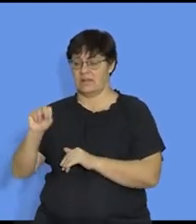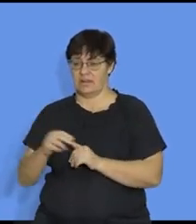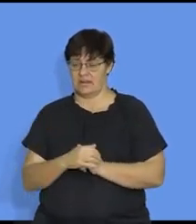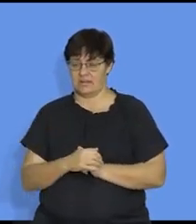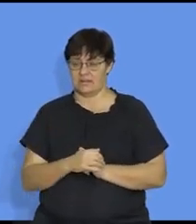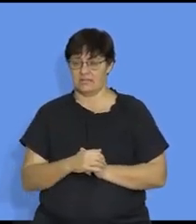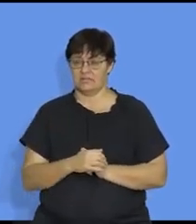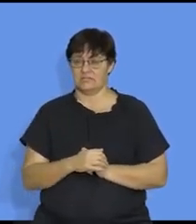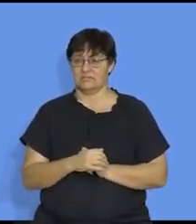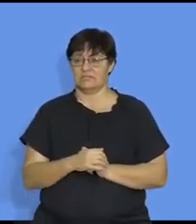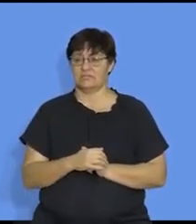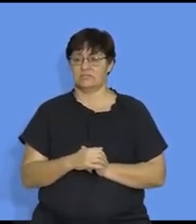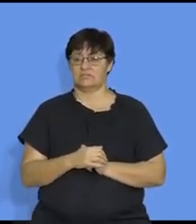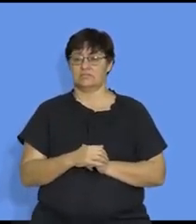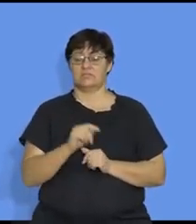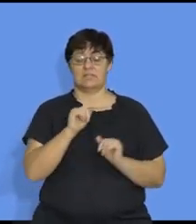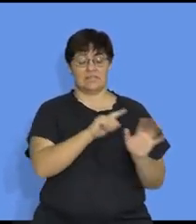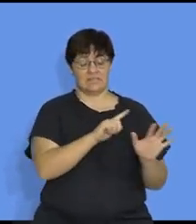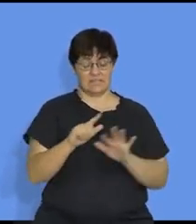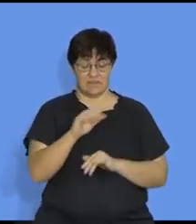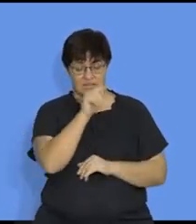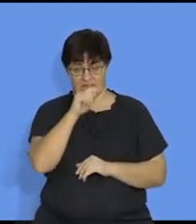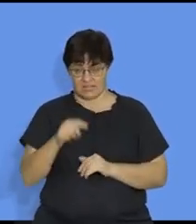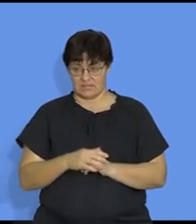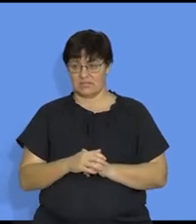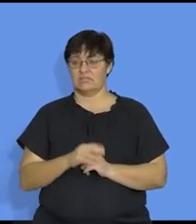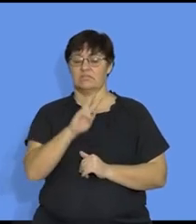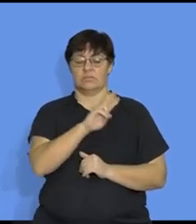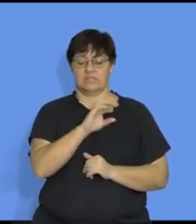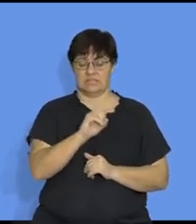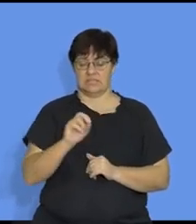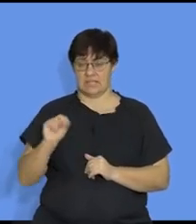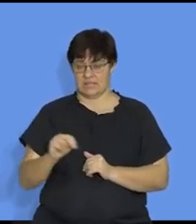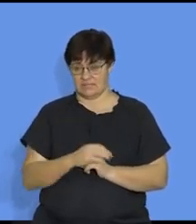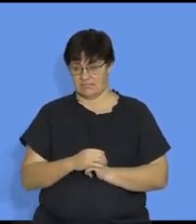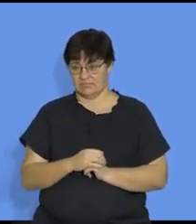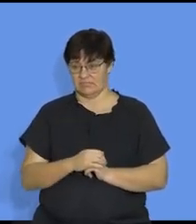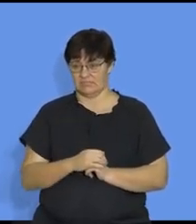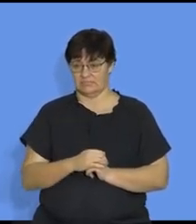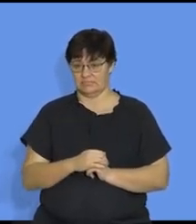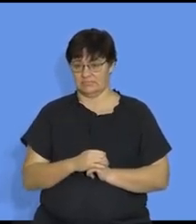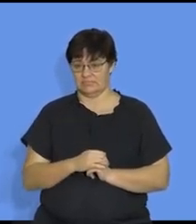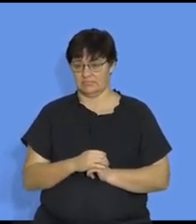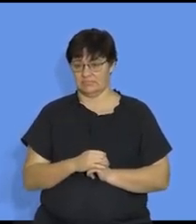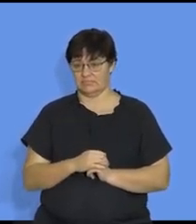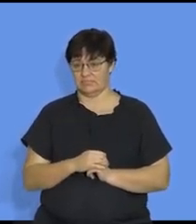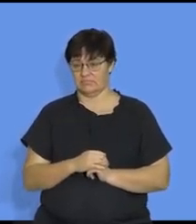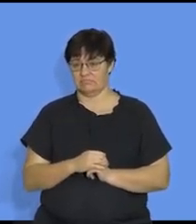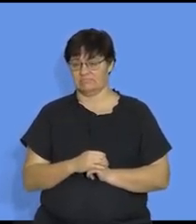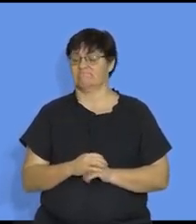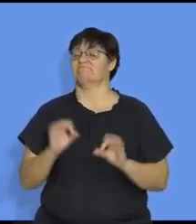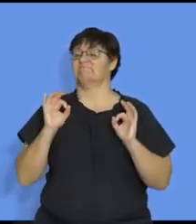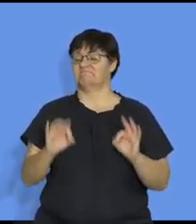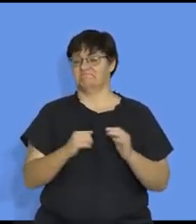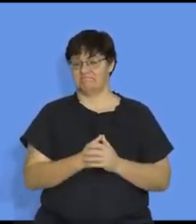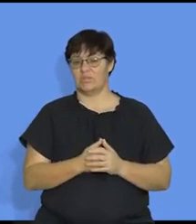7n. So dividing both sides by 7 will give me that n is equal to 20.